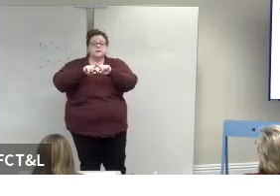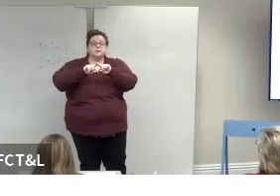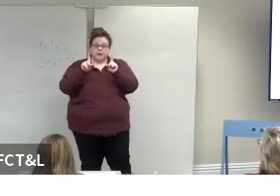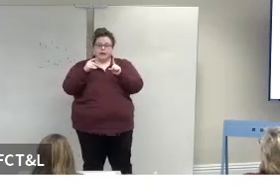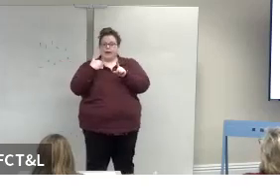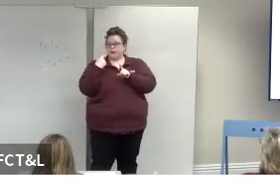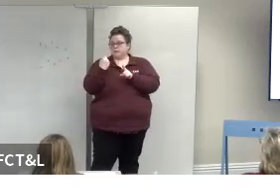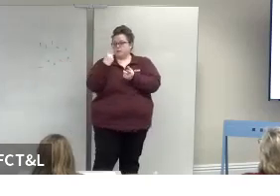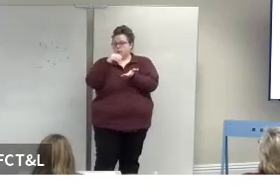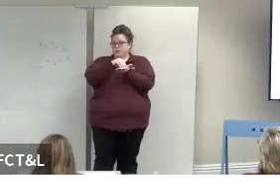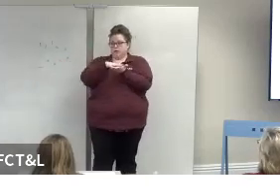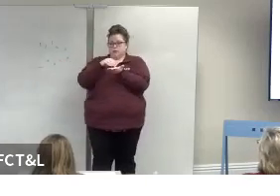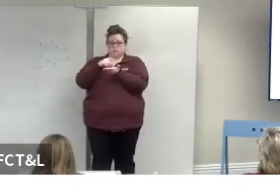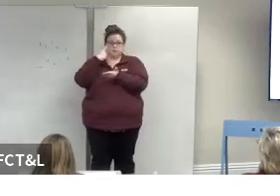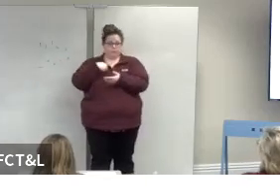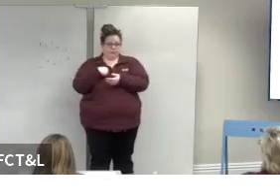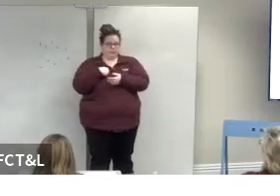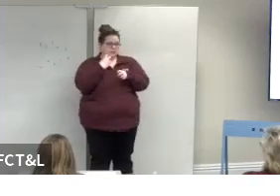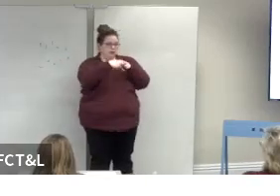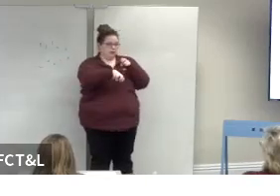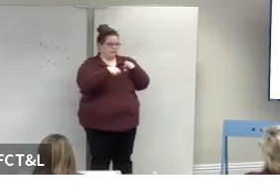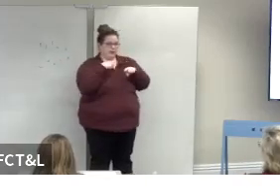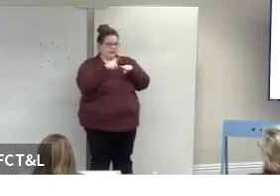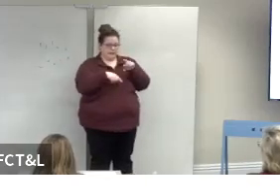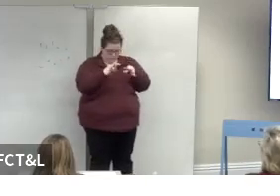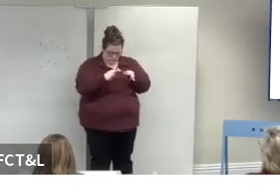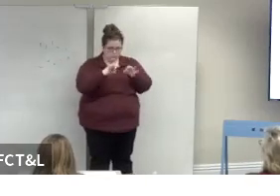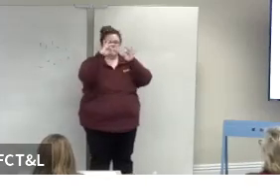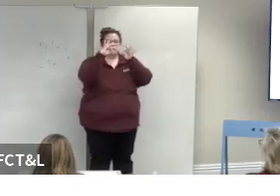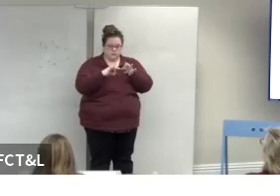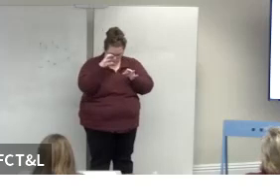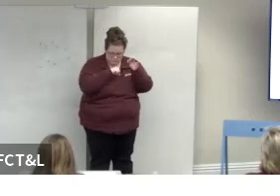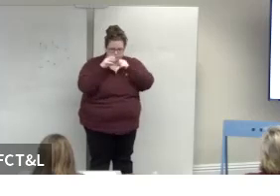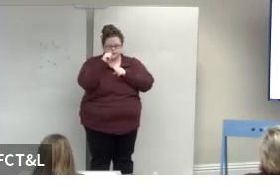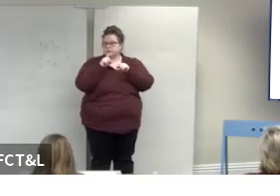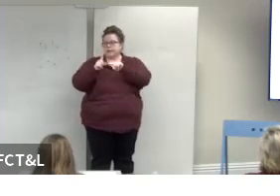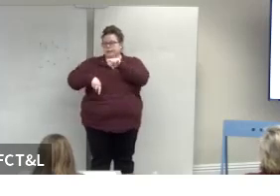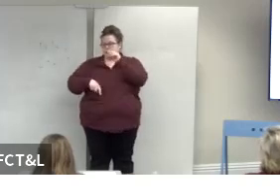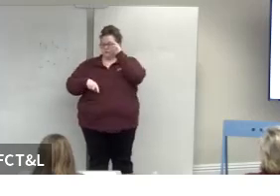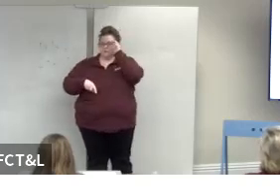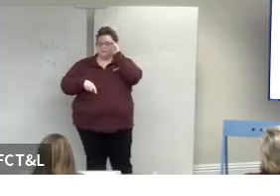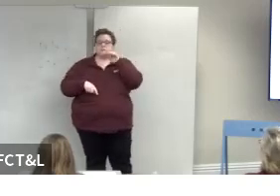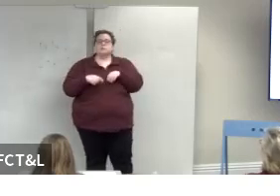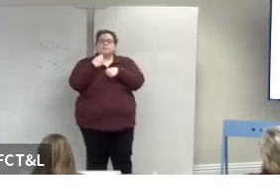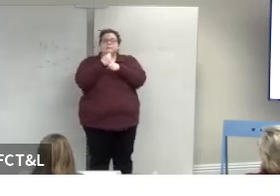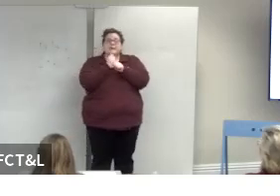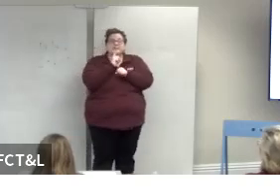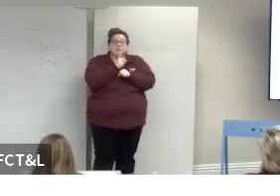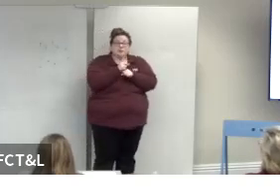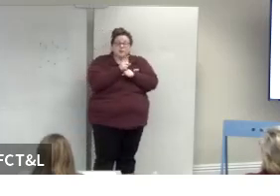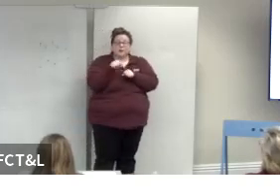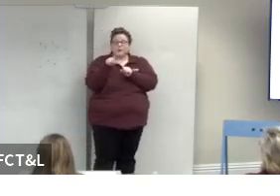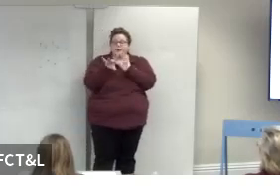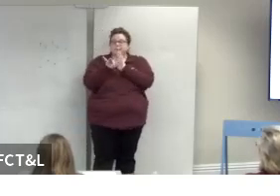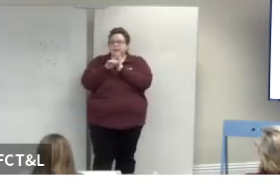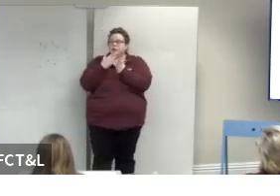good student. However, I had someone take notes for me because it was just too difficult. It was very difficult and